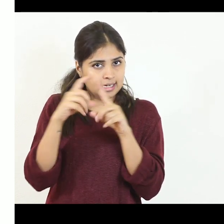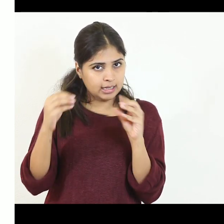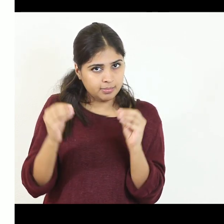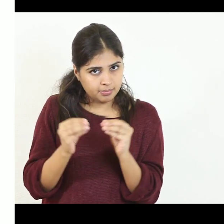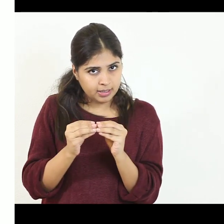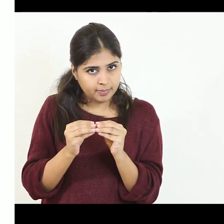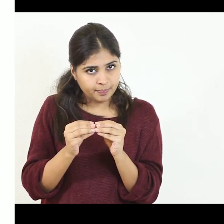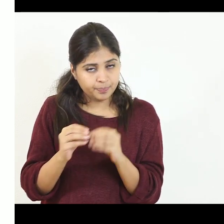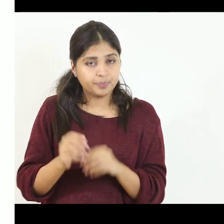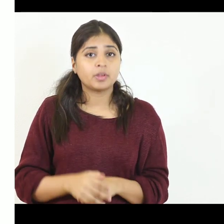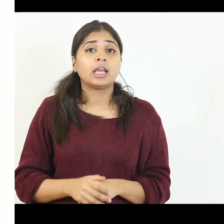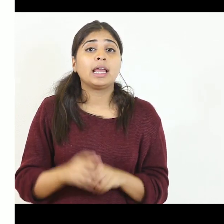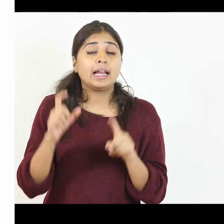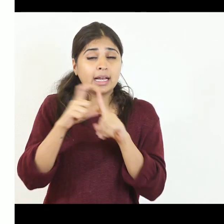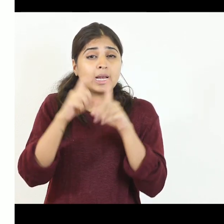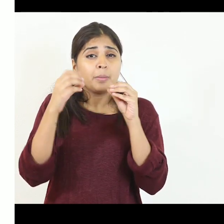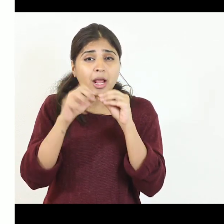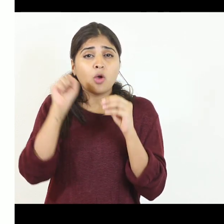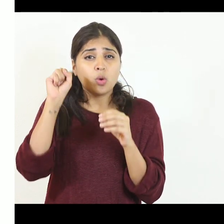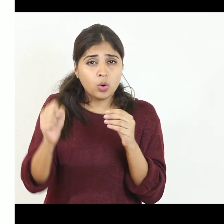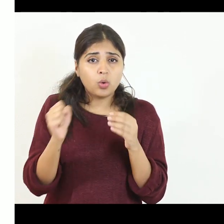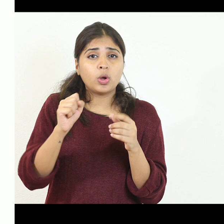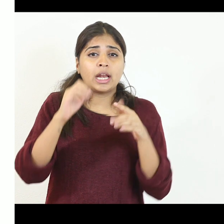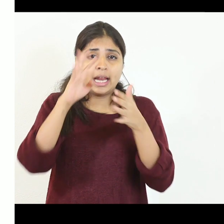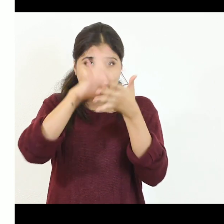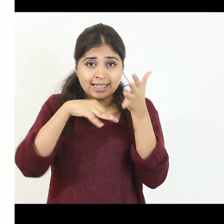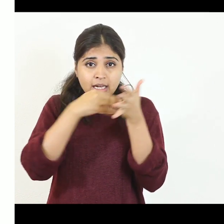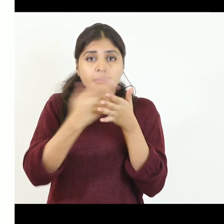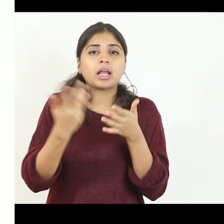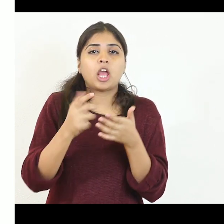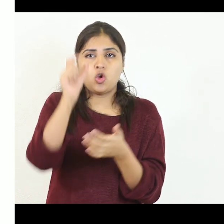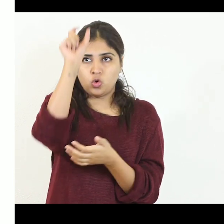consist of rows and columns.